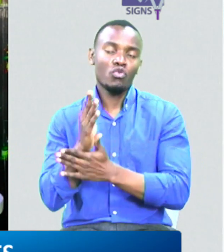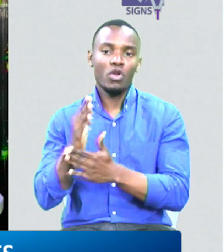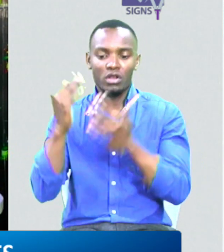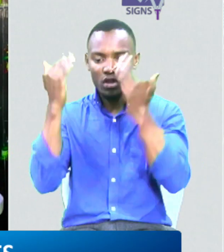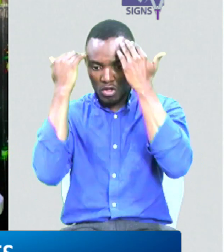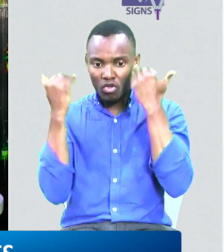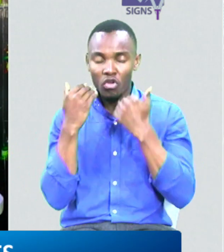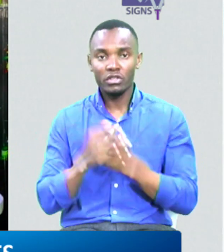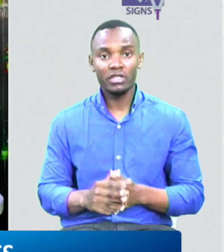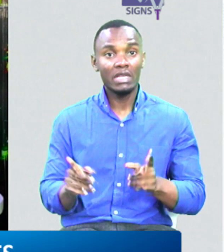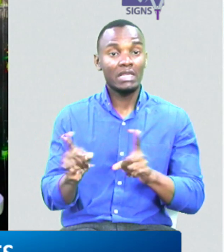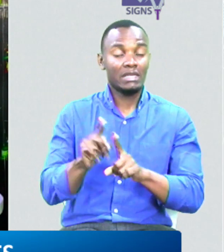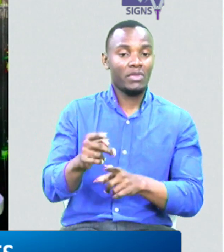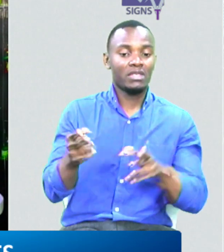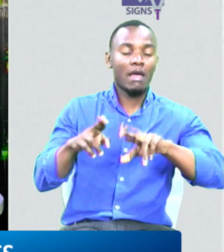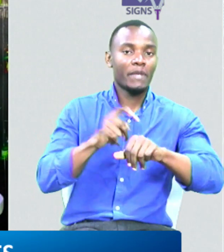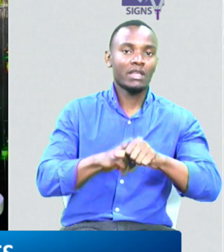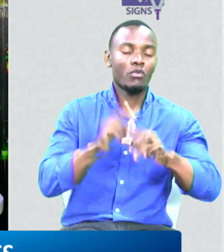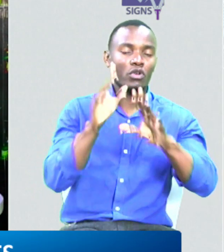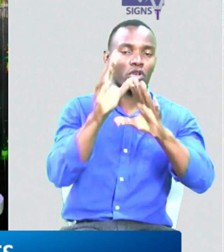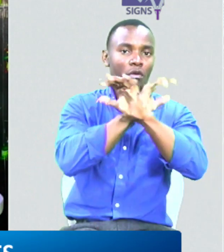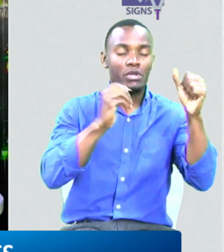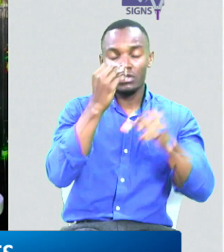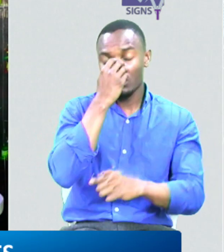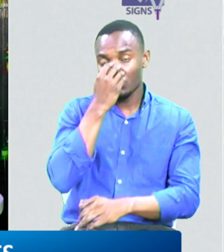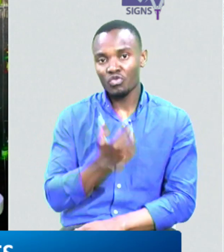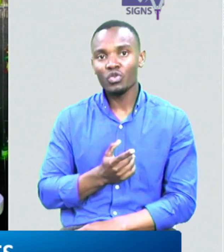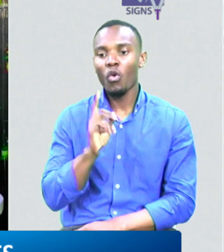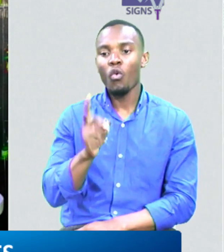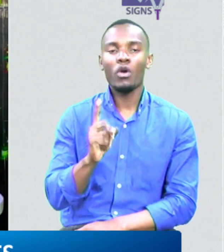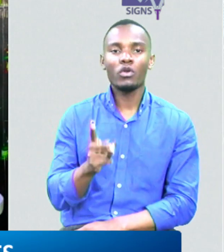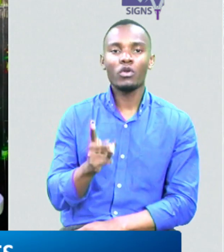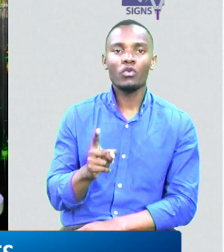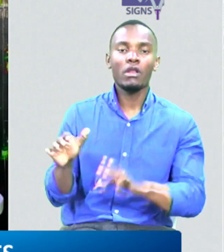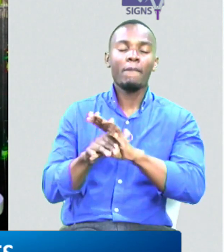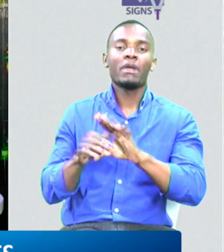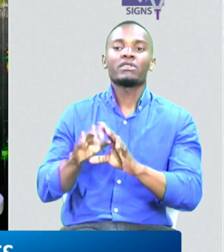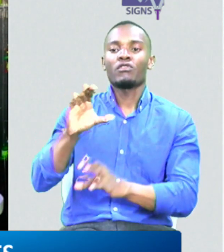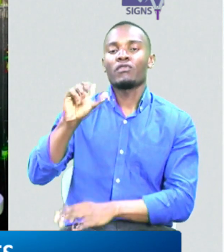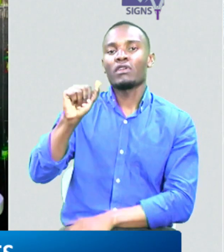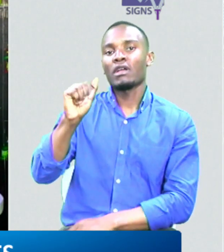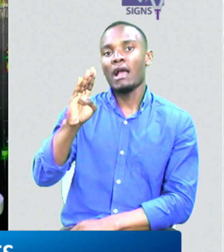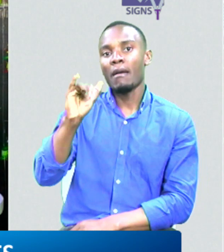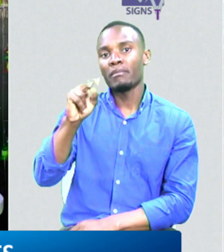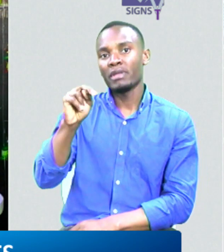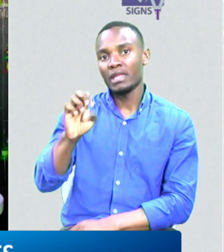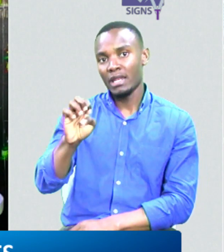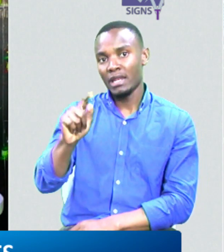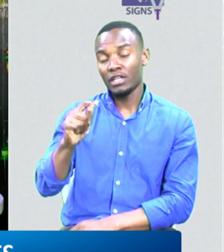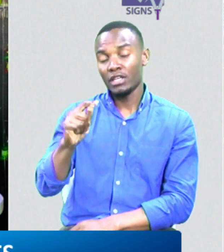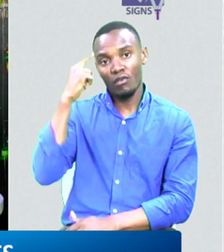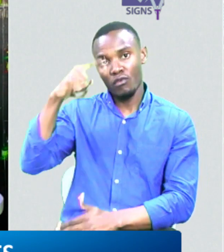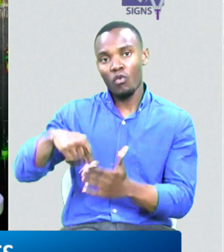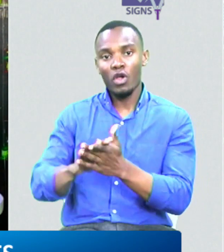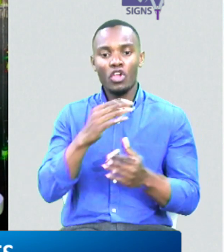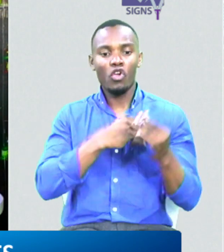cabinet secretaries at State House on Tuesday morning, revealed that a certain corrupt official in the Ministry of Roads and Transport was